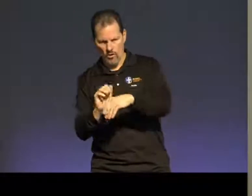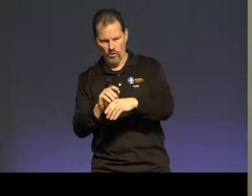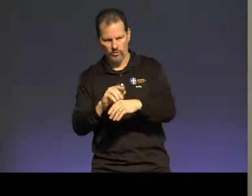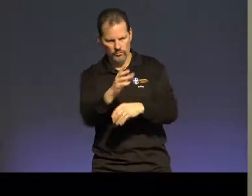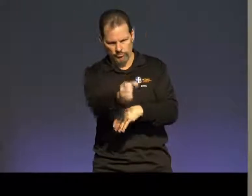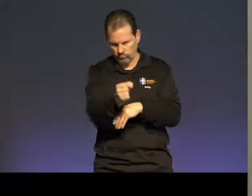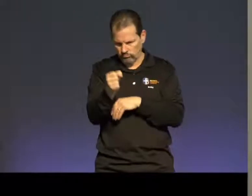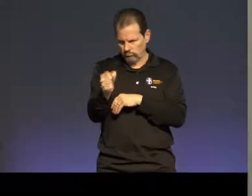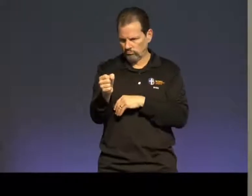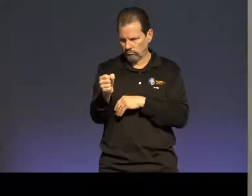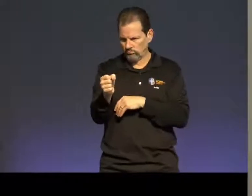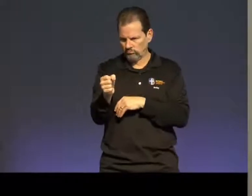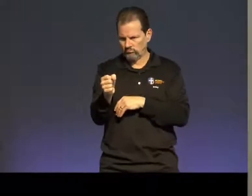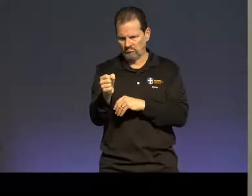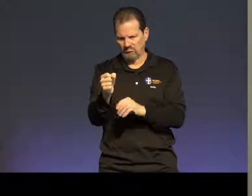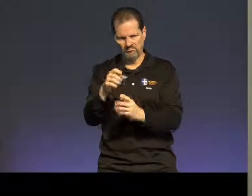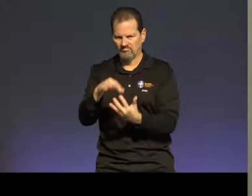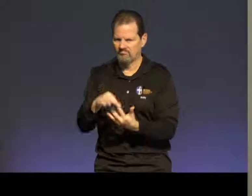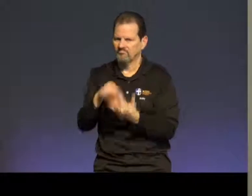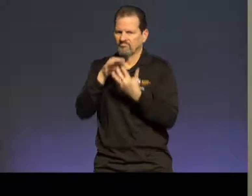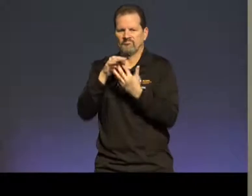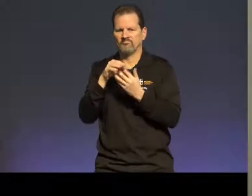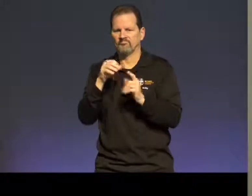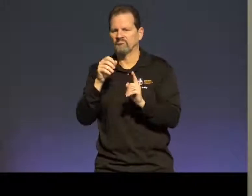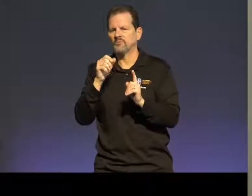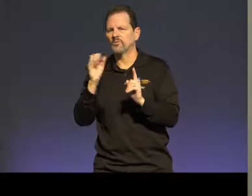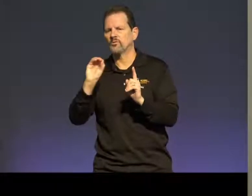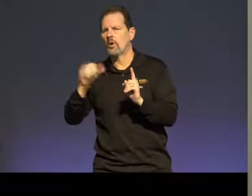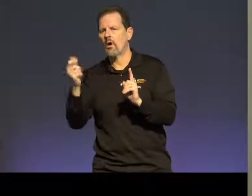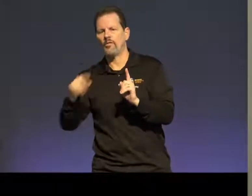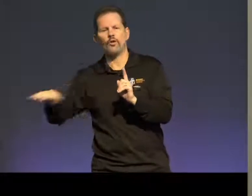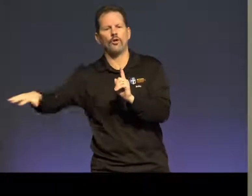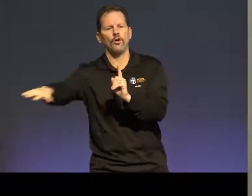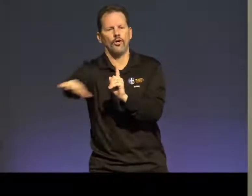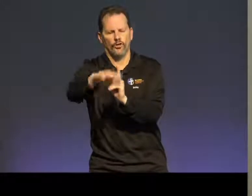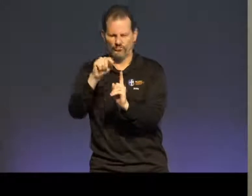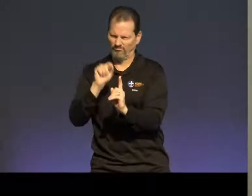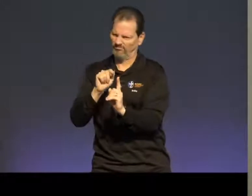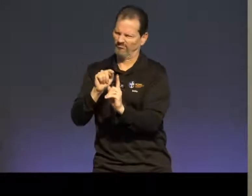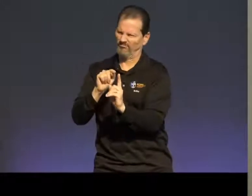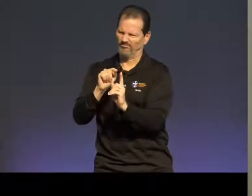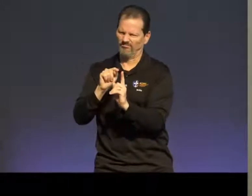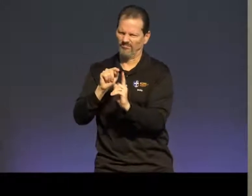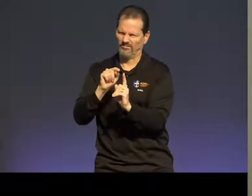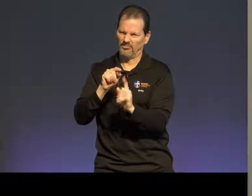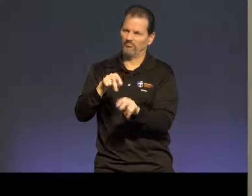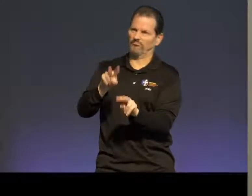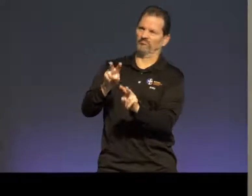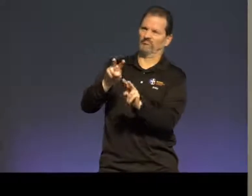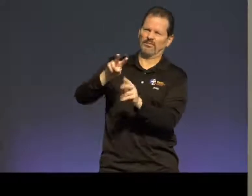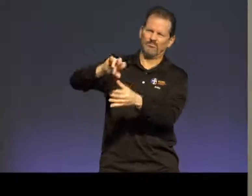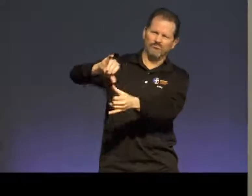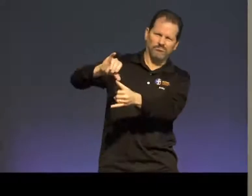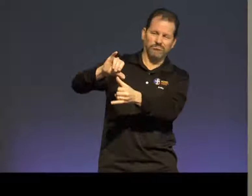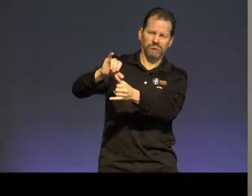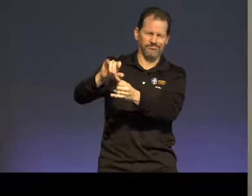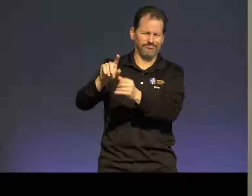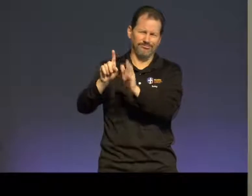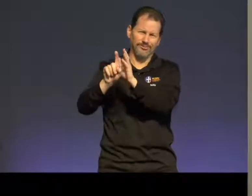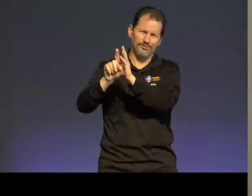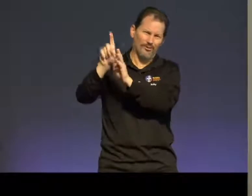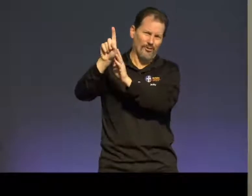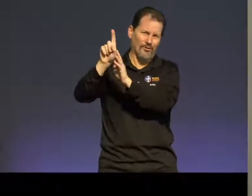there any other like him in the land? He called him in a unique place. This man was like a giant among his peers. He was tall. They said it was about a head length